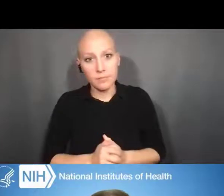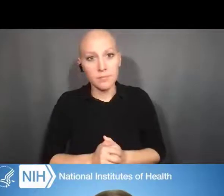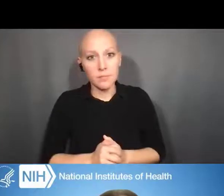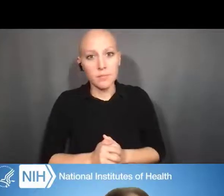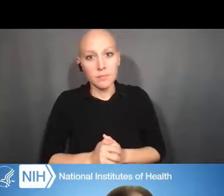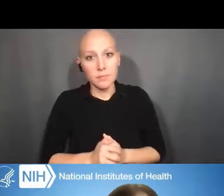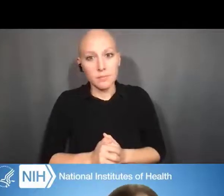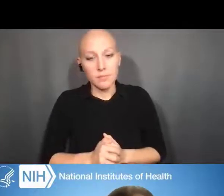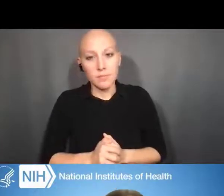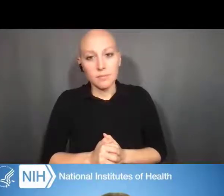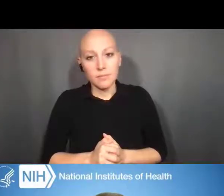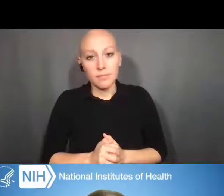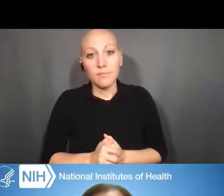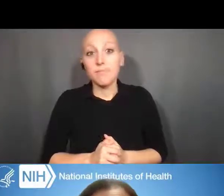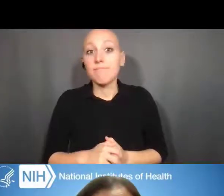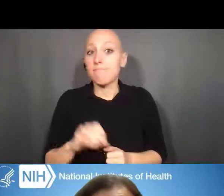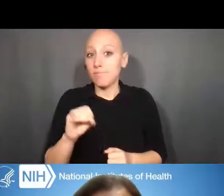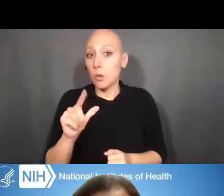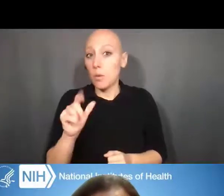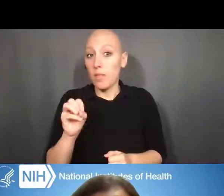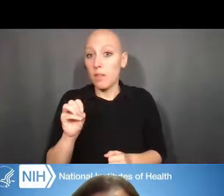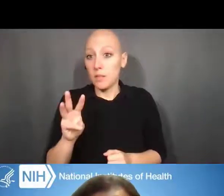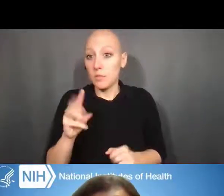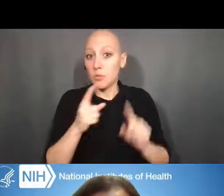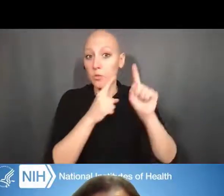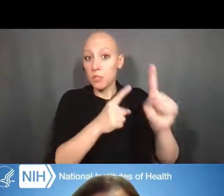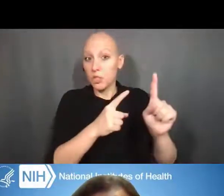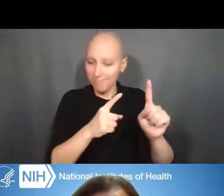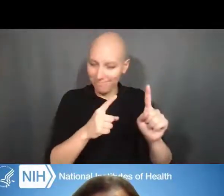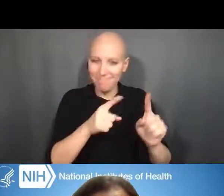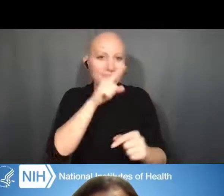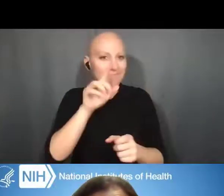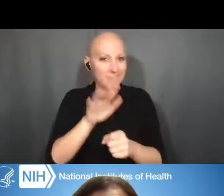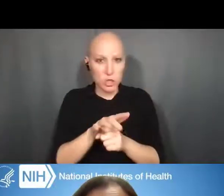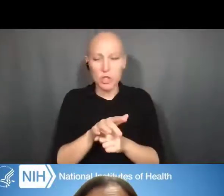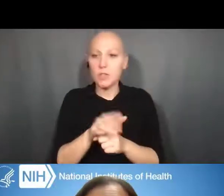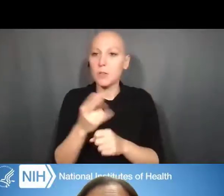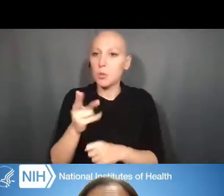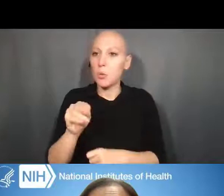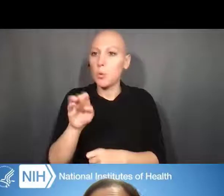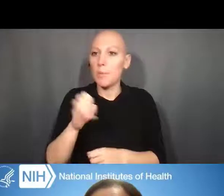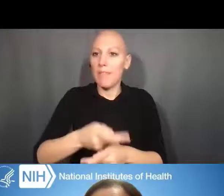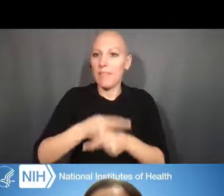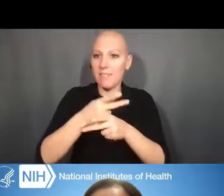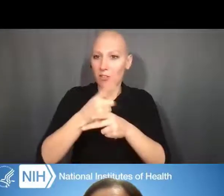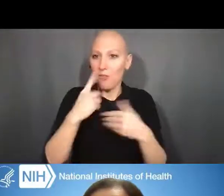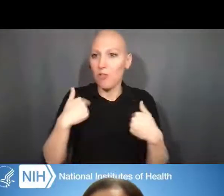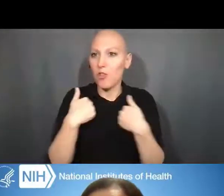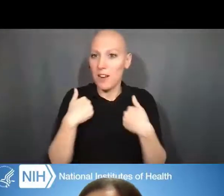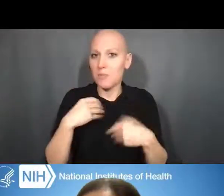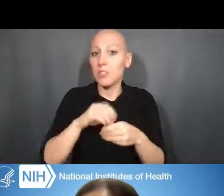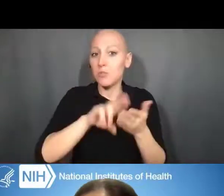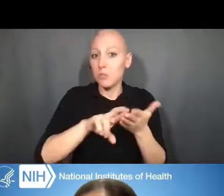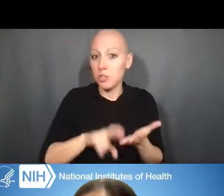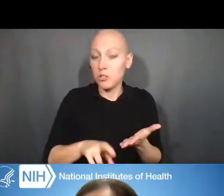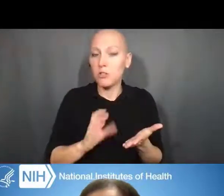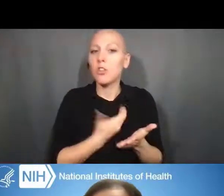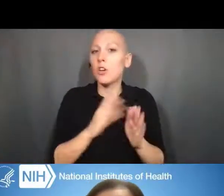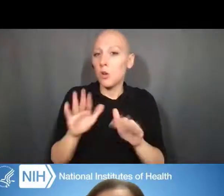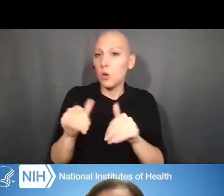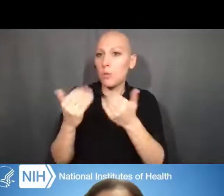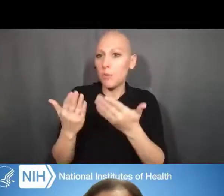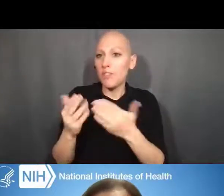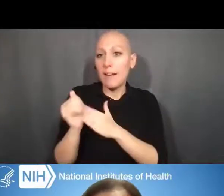So OLAW's mission is to ensure the humane care of animals used in research, and we do so by providing guidance and interpretation